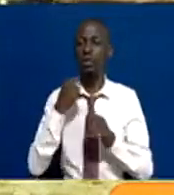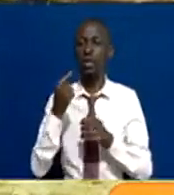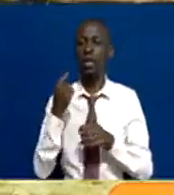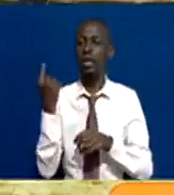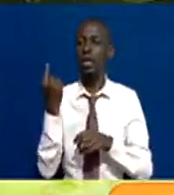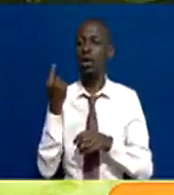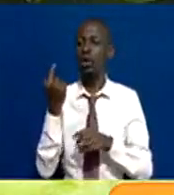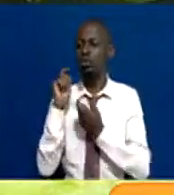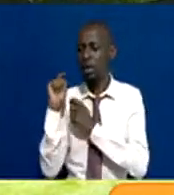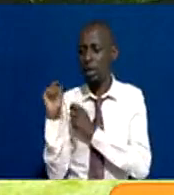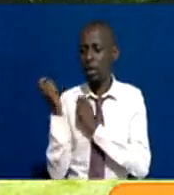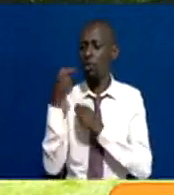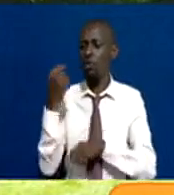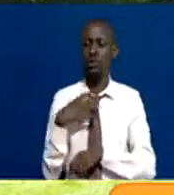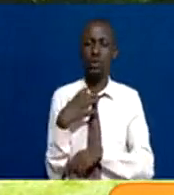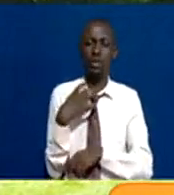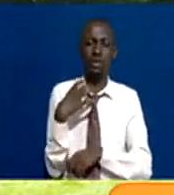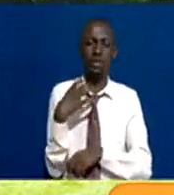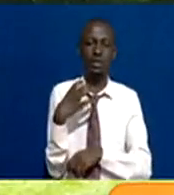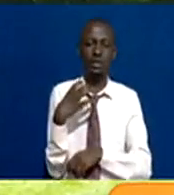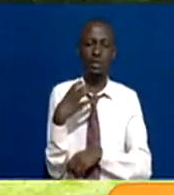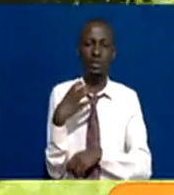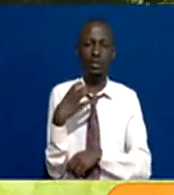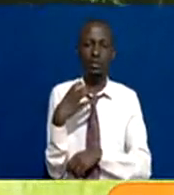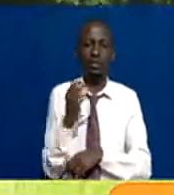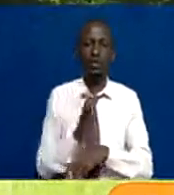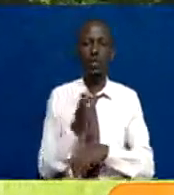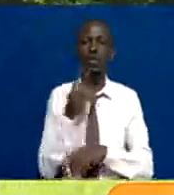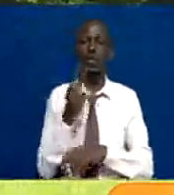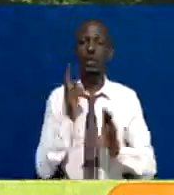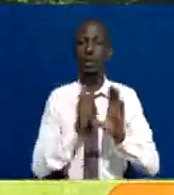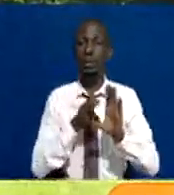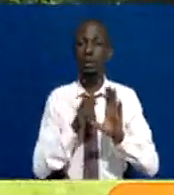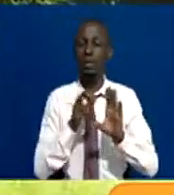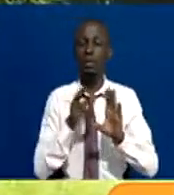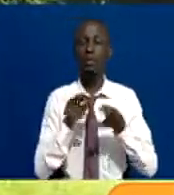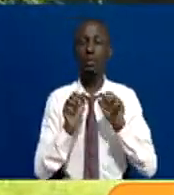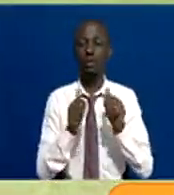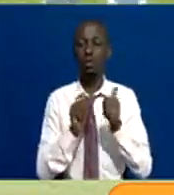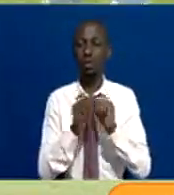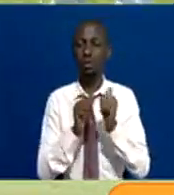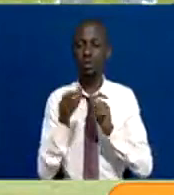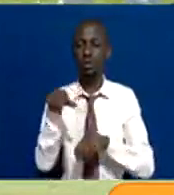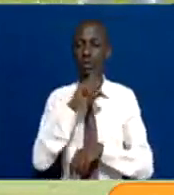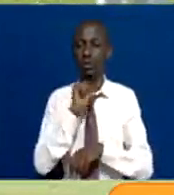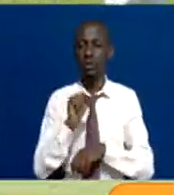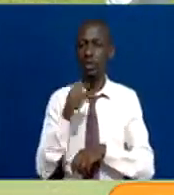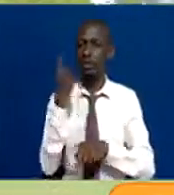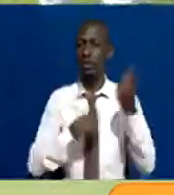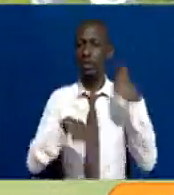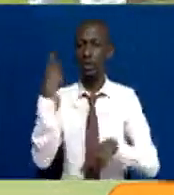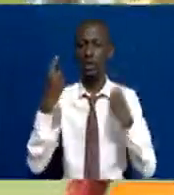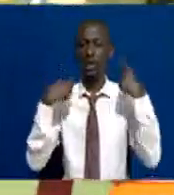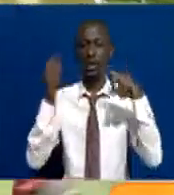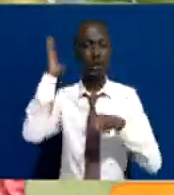is only for the rich in society. More than 200 participants competed in the contest, with the winners set to be announced